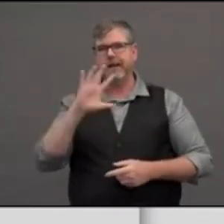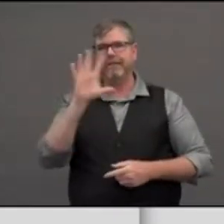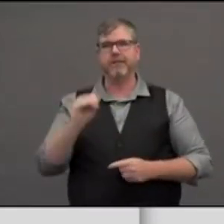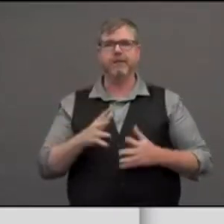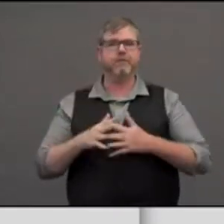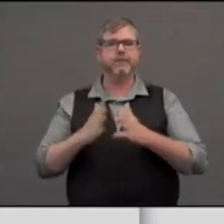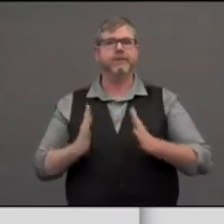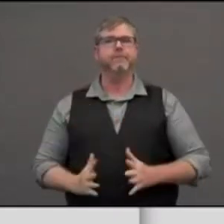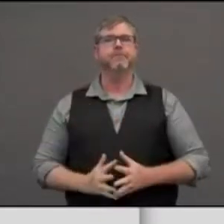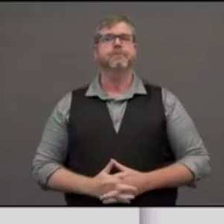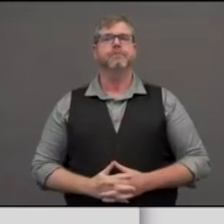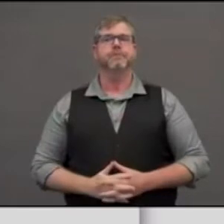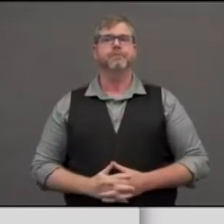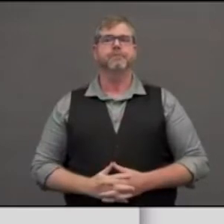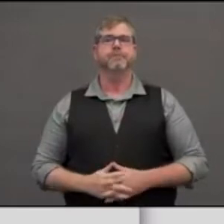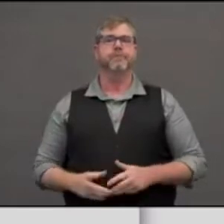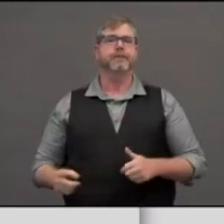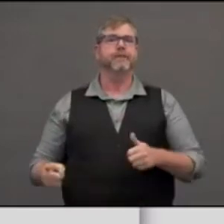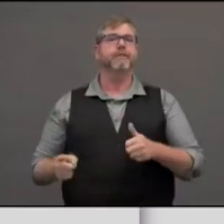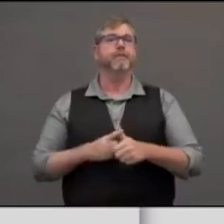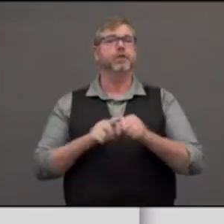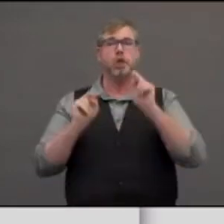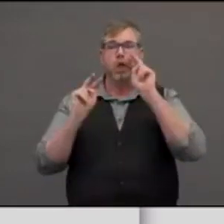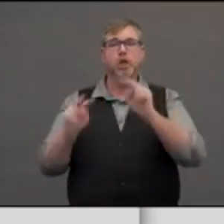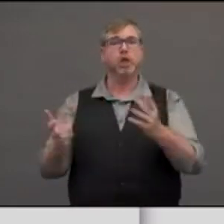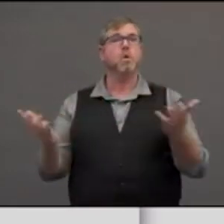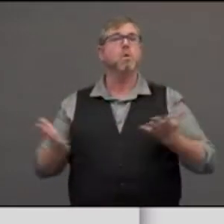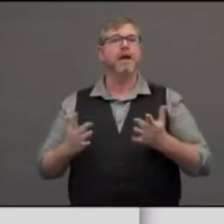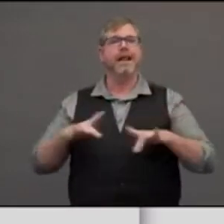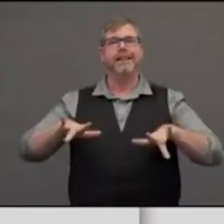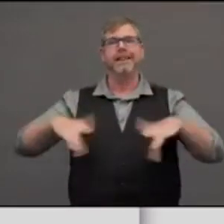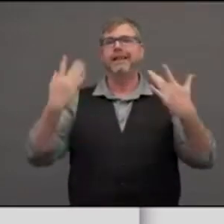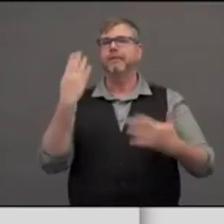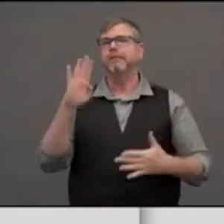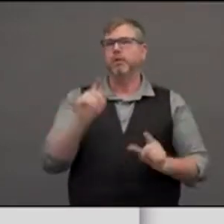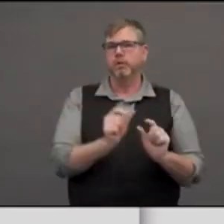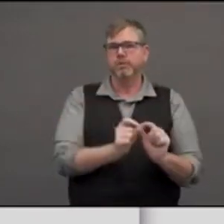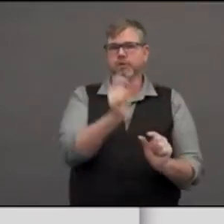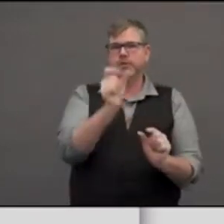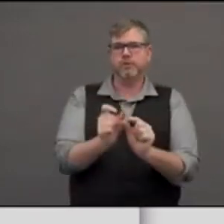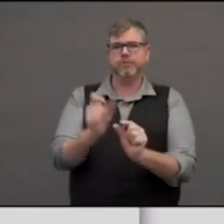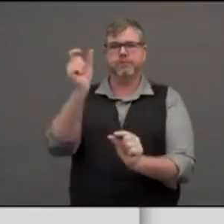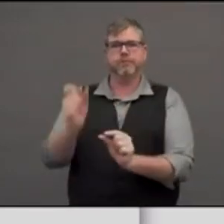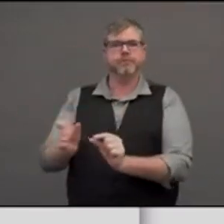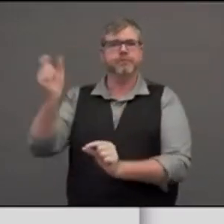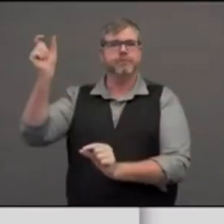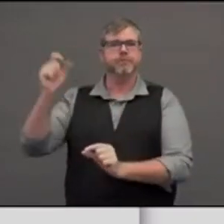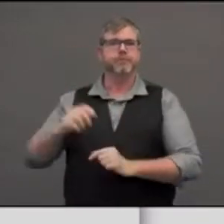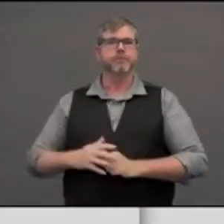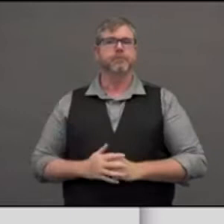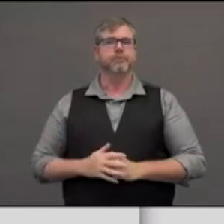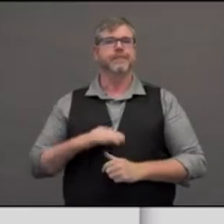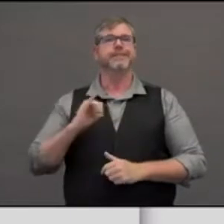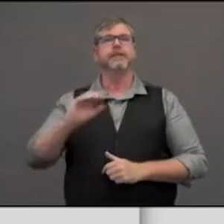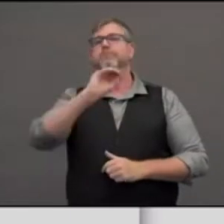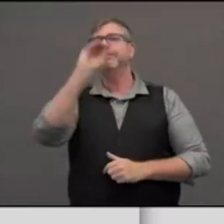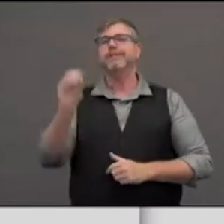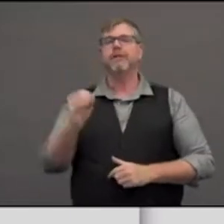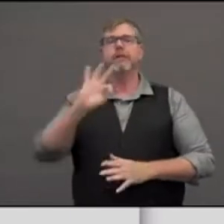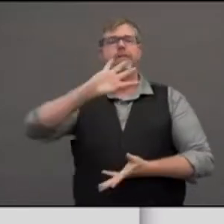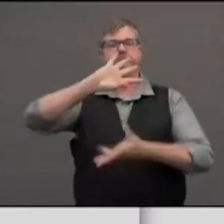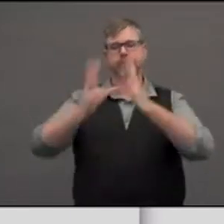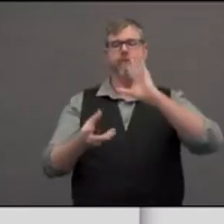that tells us the percentage of all of us as part of the whole population. So, for